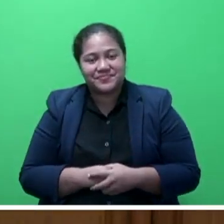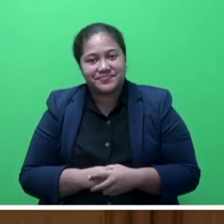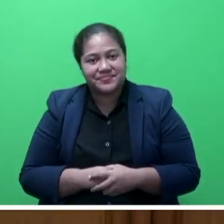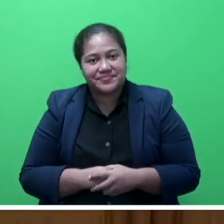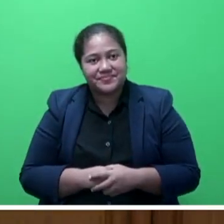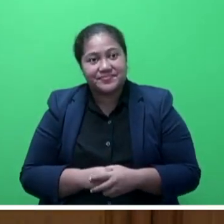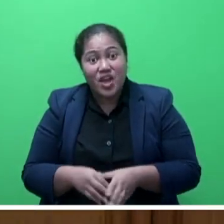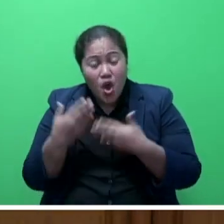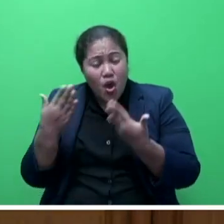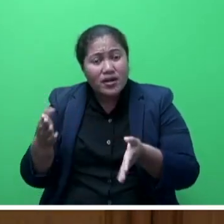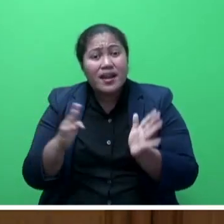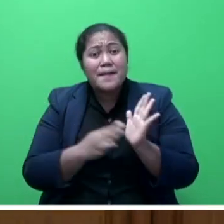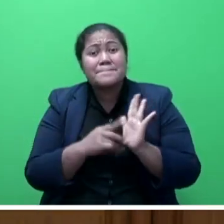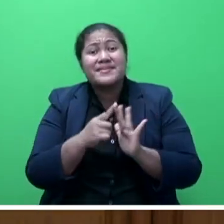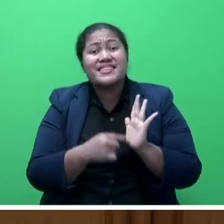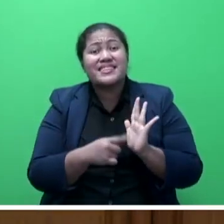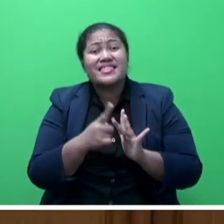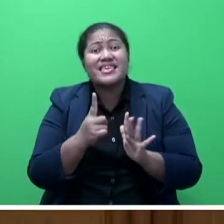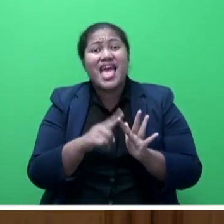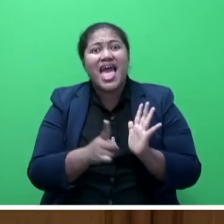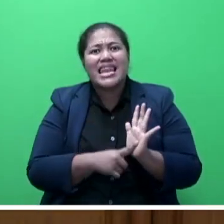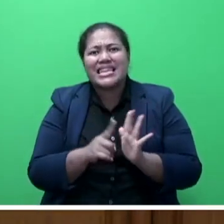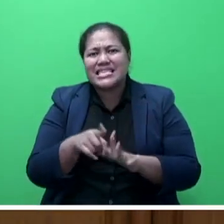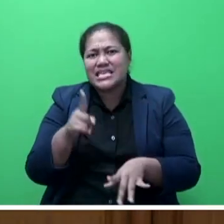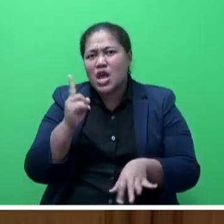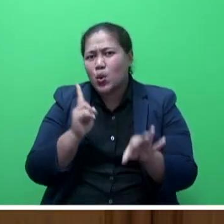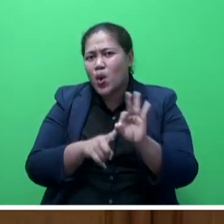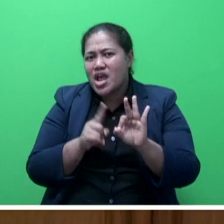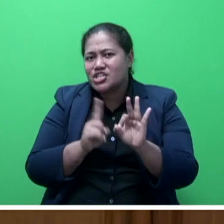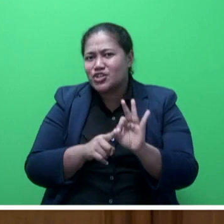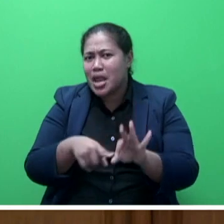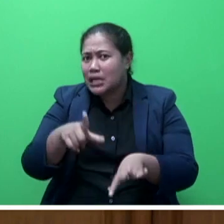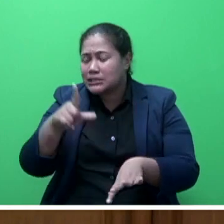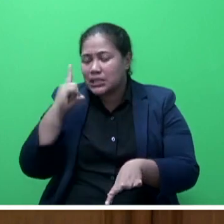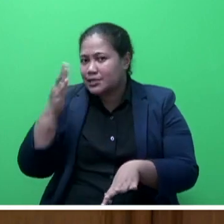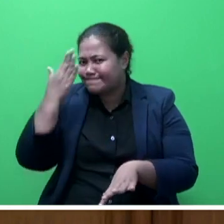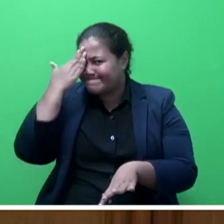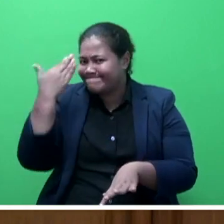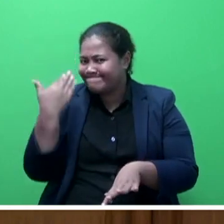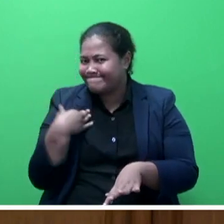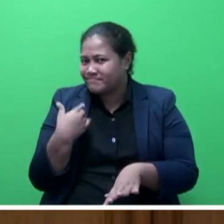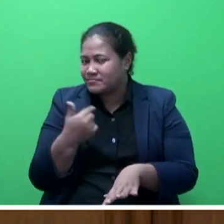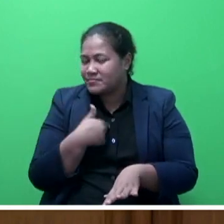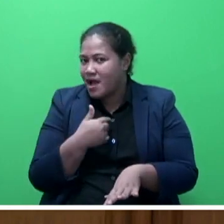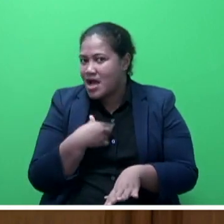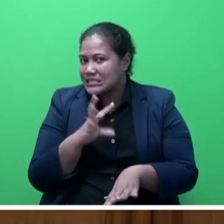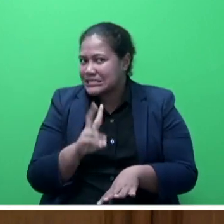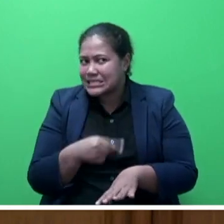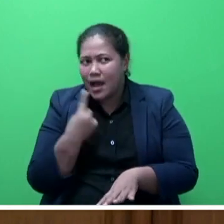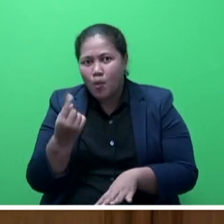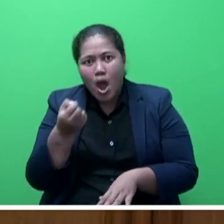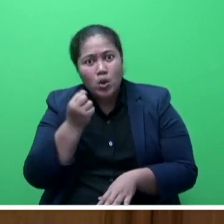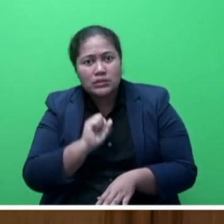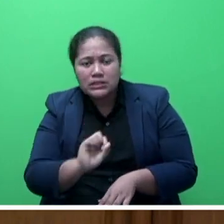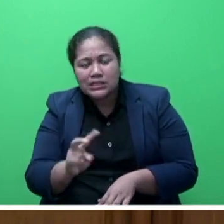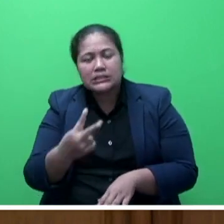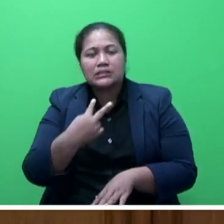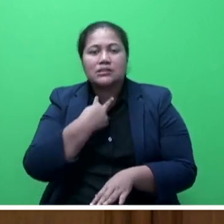Honorable Mitieli Bulanau's question yesterday reminded me of someone who is still stuck in the